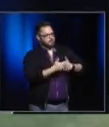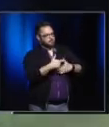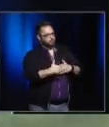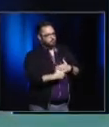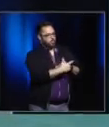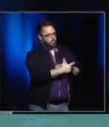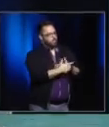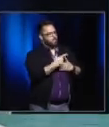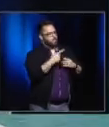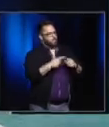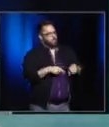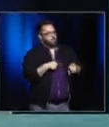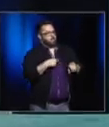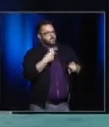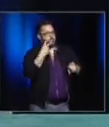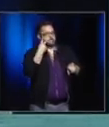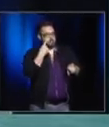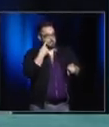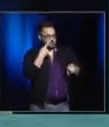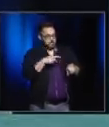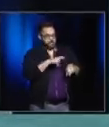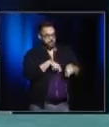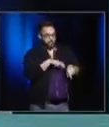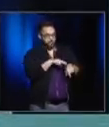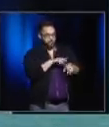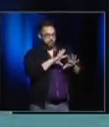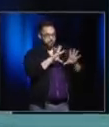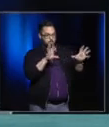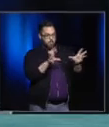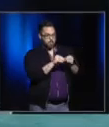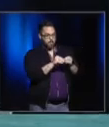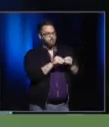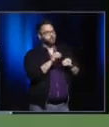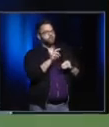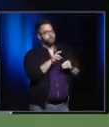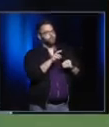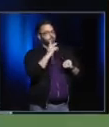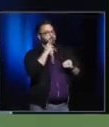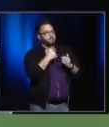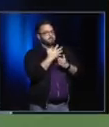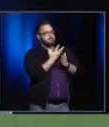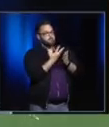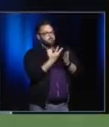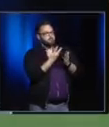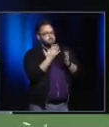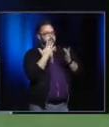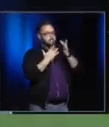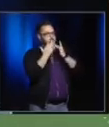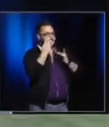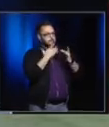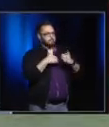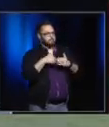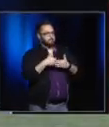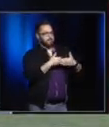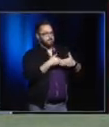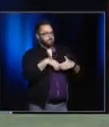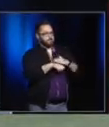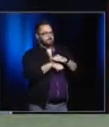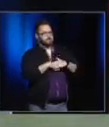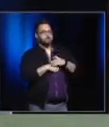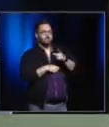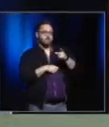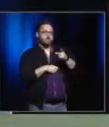this is a normal expected amount of recruitment, or do you think there may be problems in that area? Yeah, we did some work